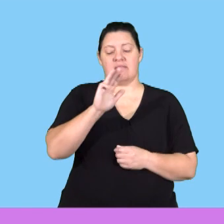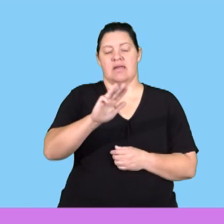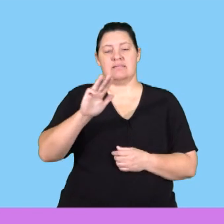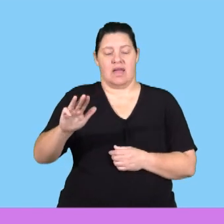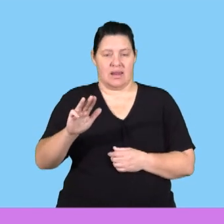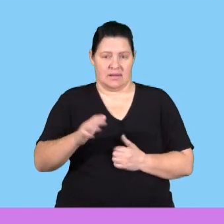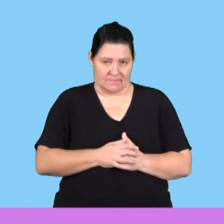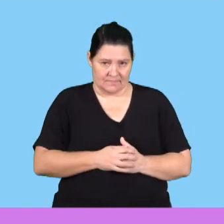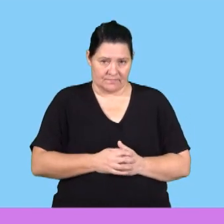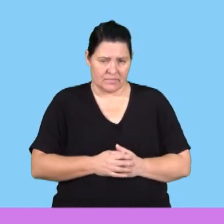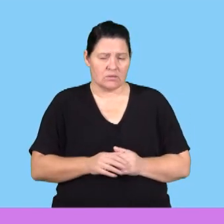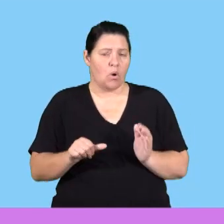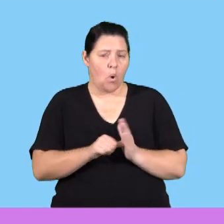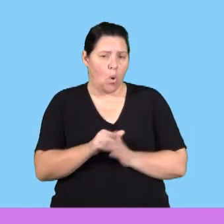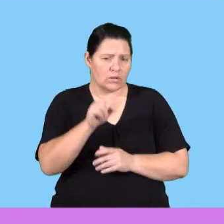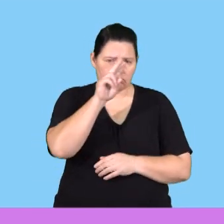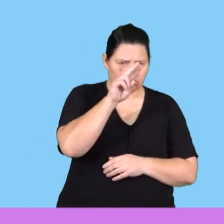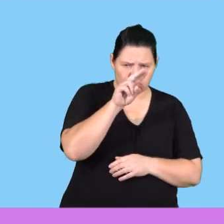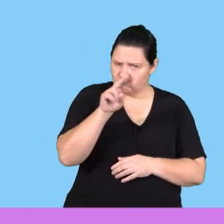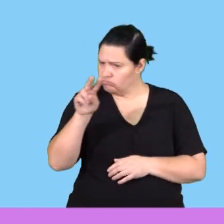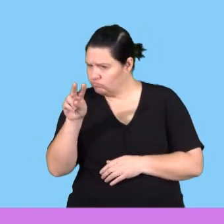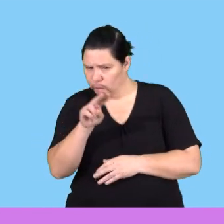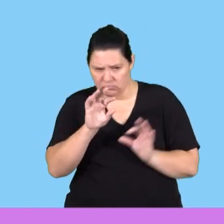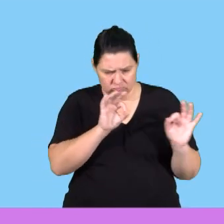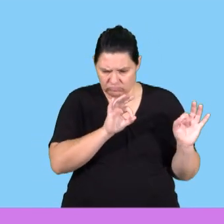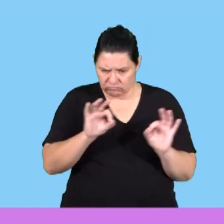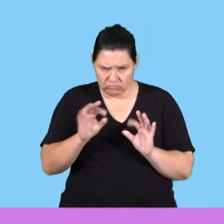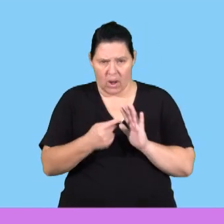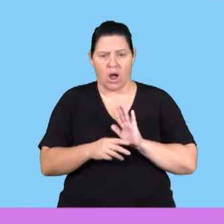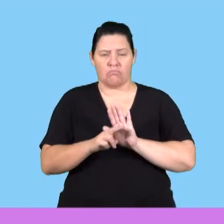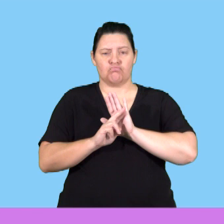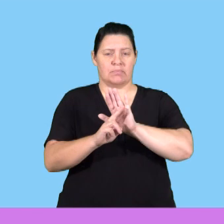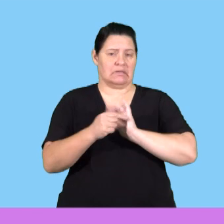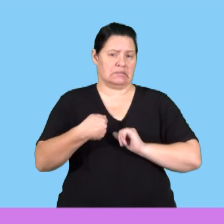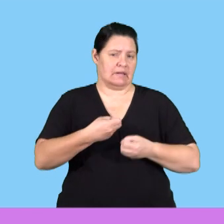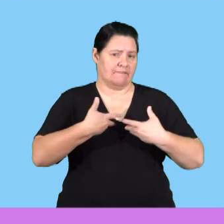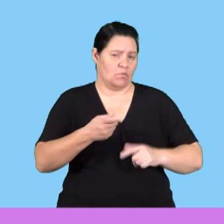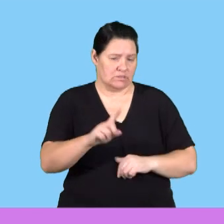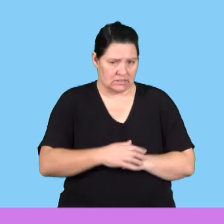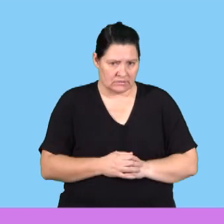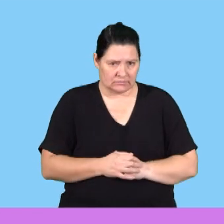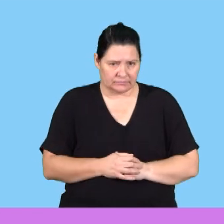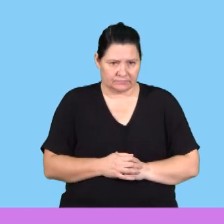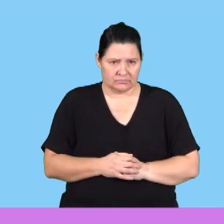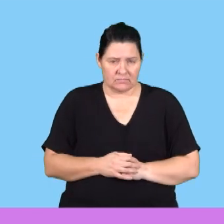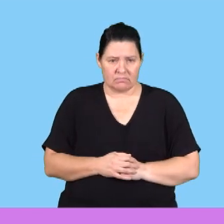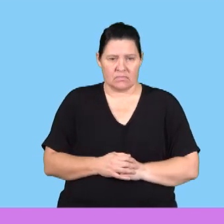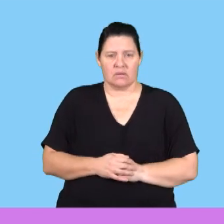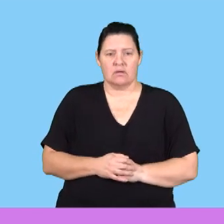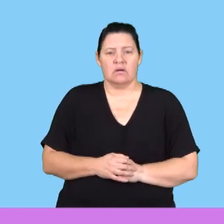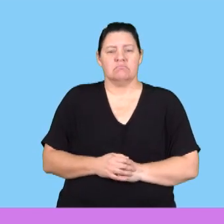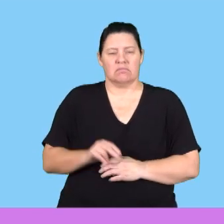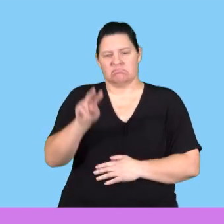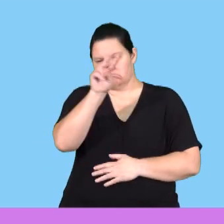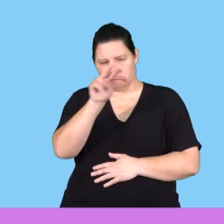right? So it's always good to first familiarize yourself with what is presented to you, okay? See what's it about, take